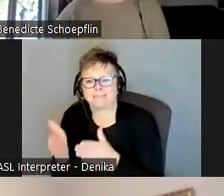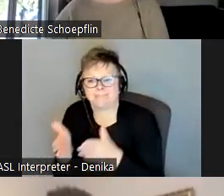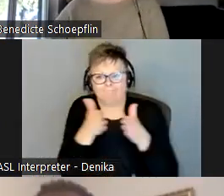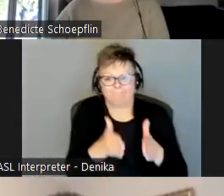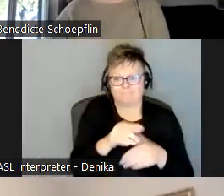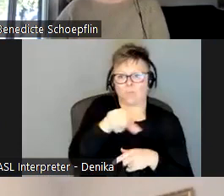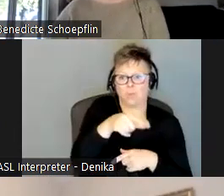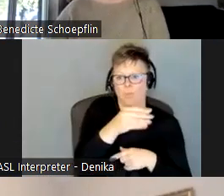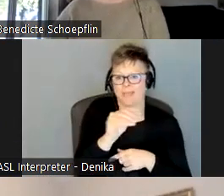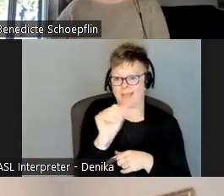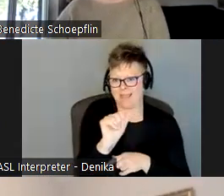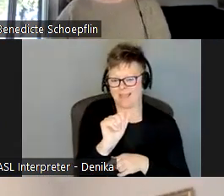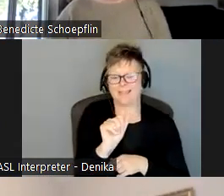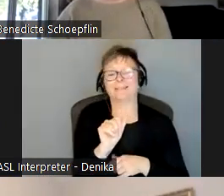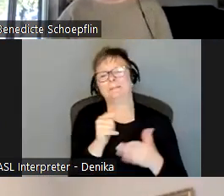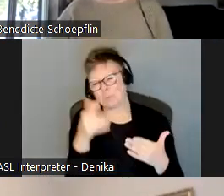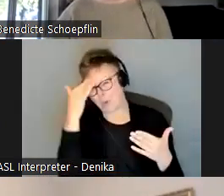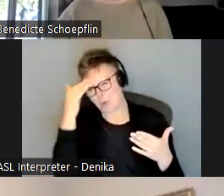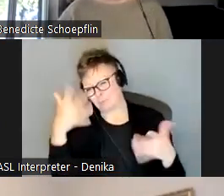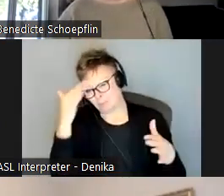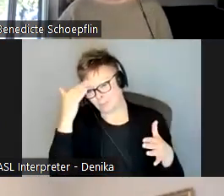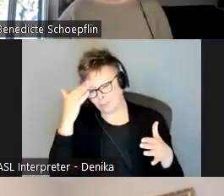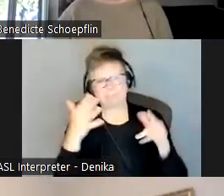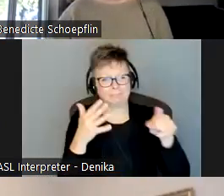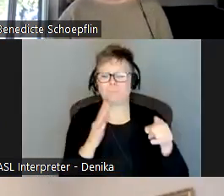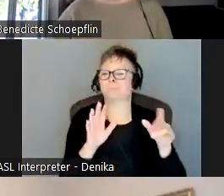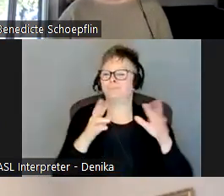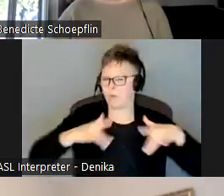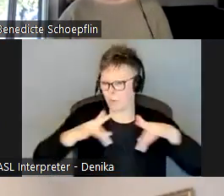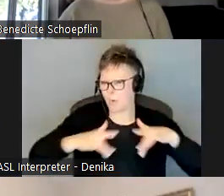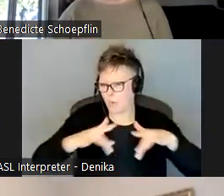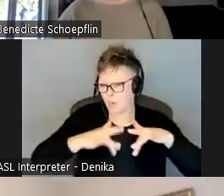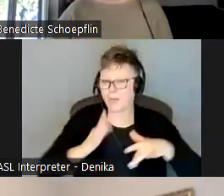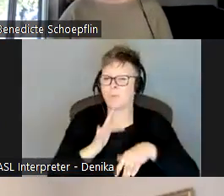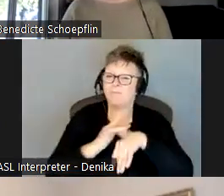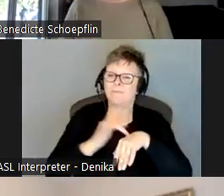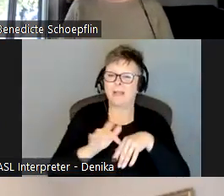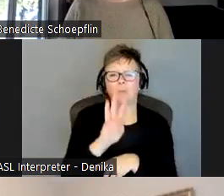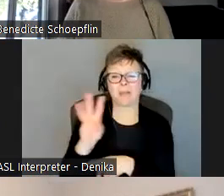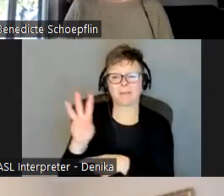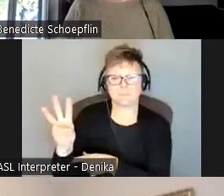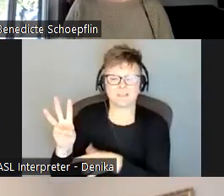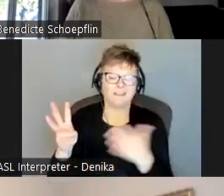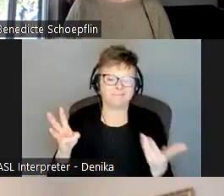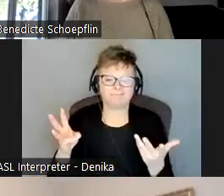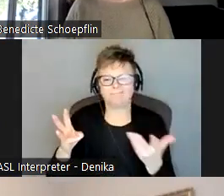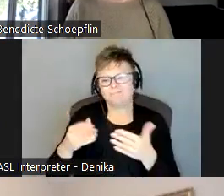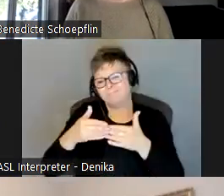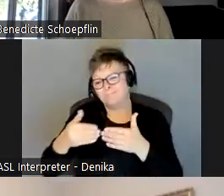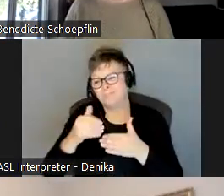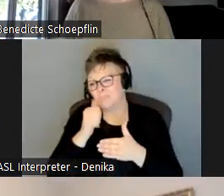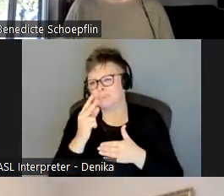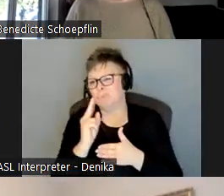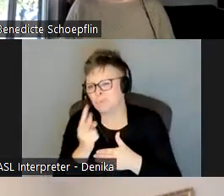we are recording today's session, and it will be available on our website in the next couple of days for people to view. Please note